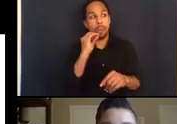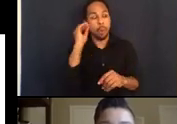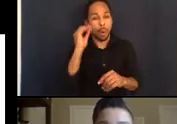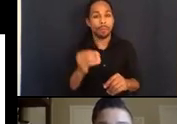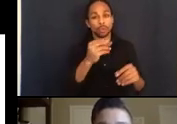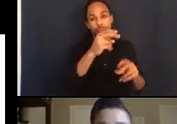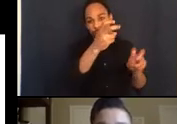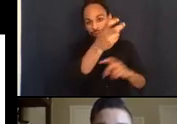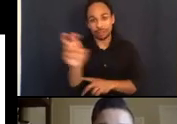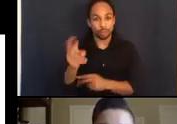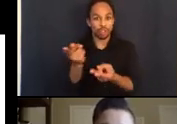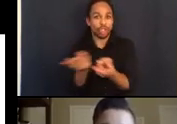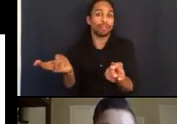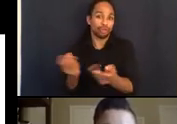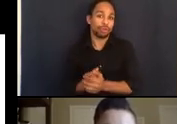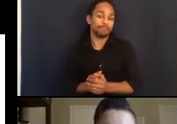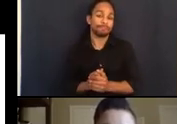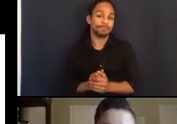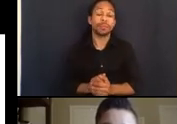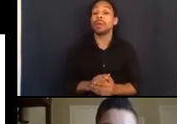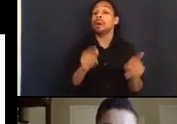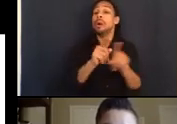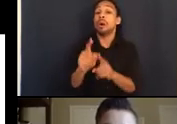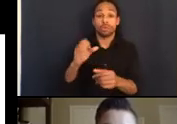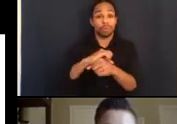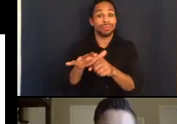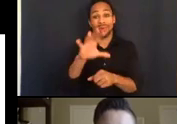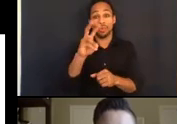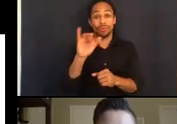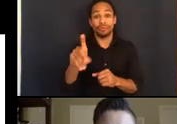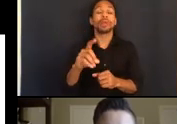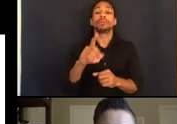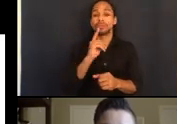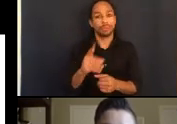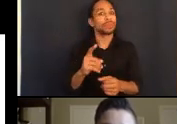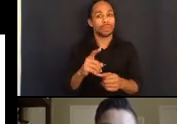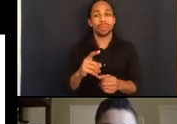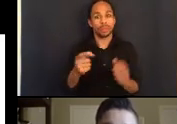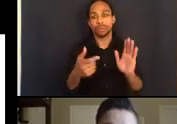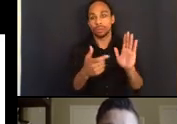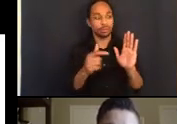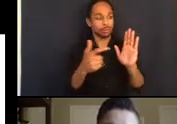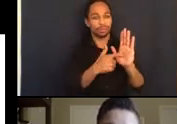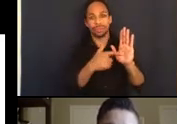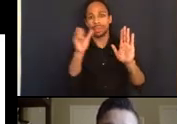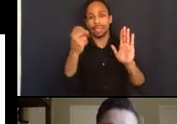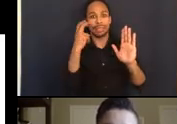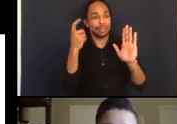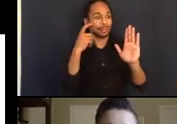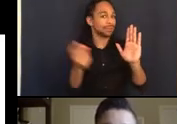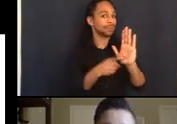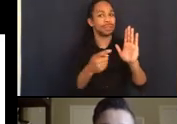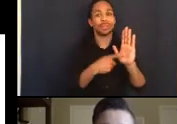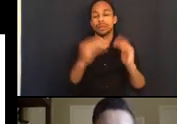And so COVID has really highlighted and exacerbated existing health inequities, and it's really shown a light on the